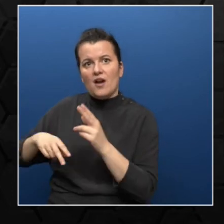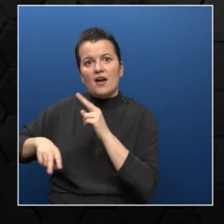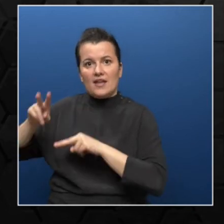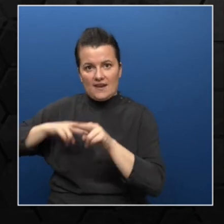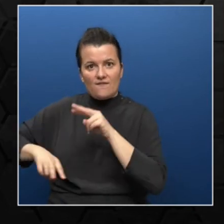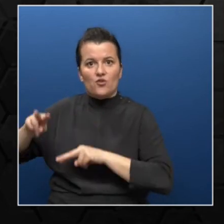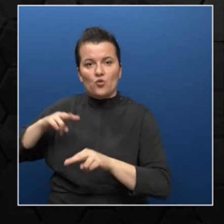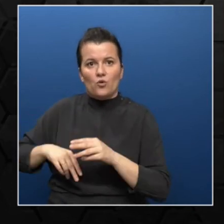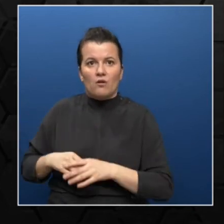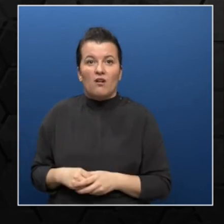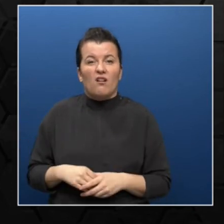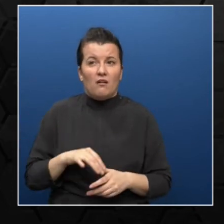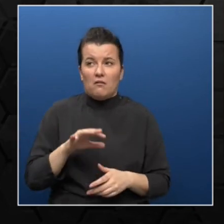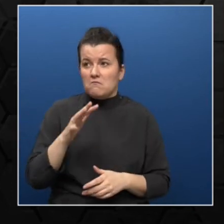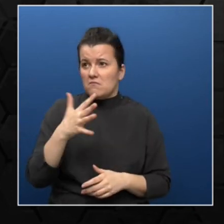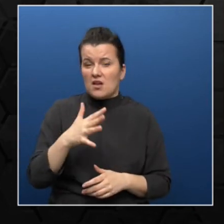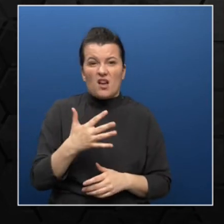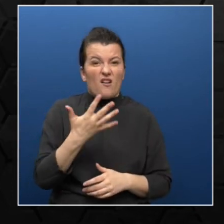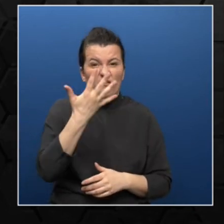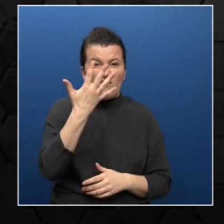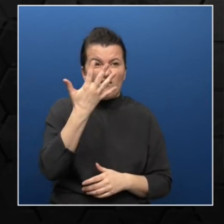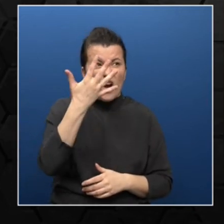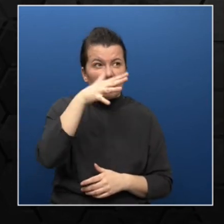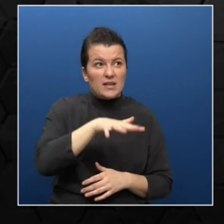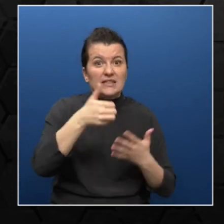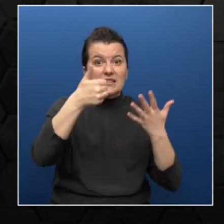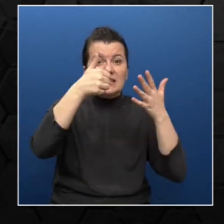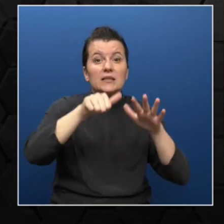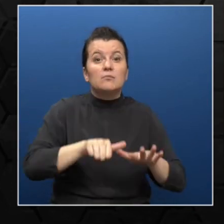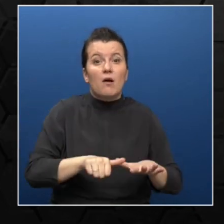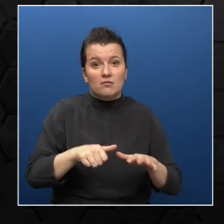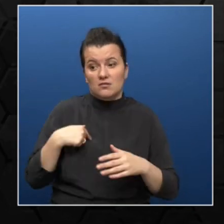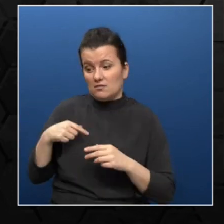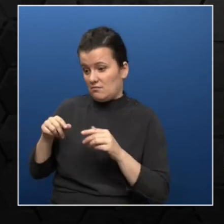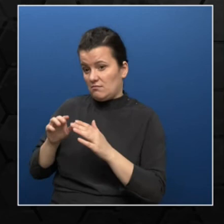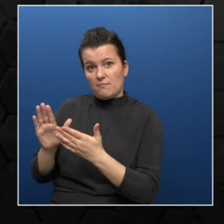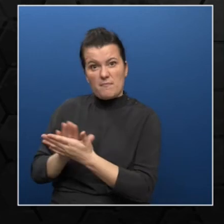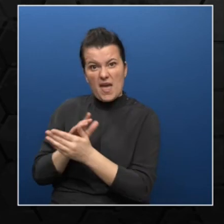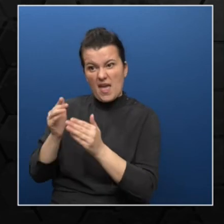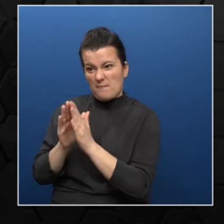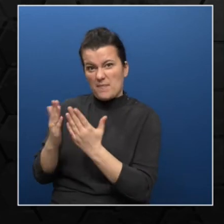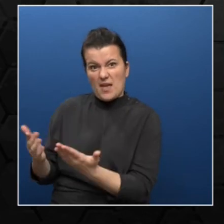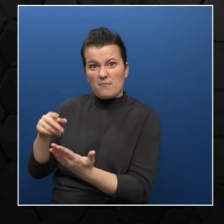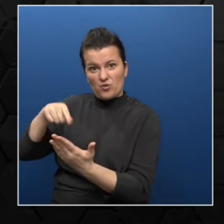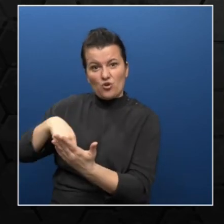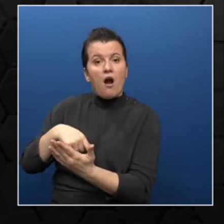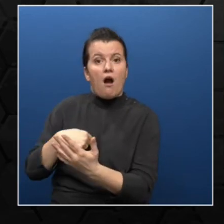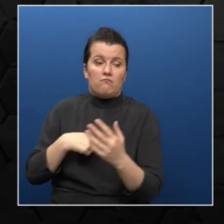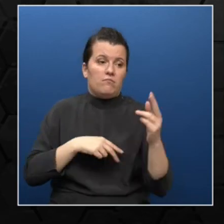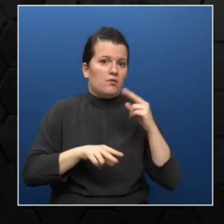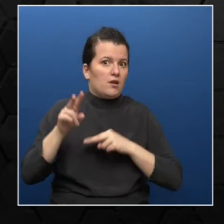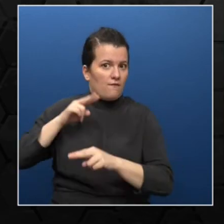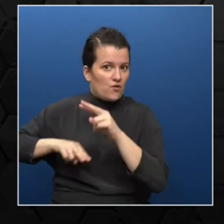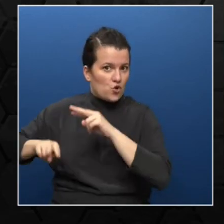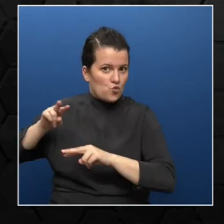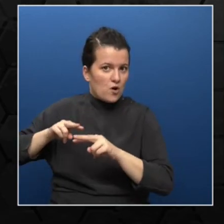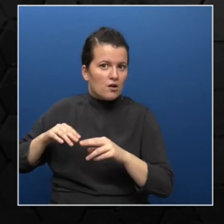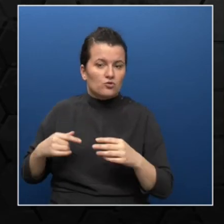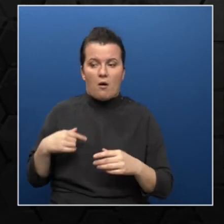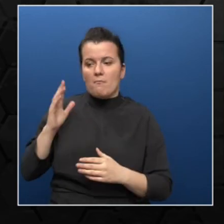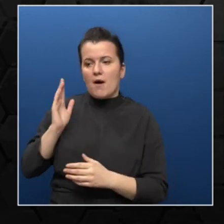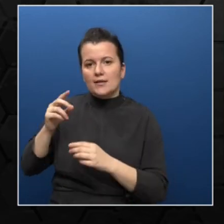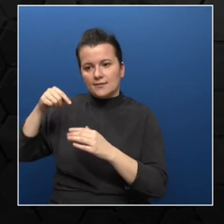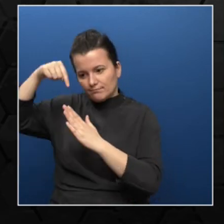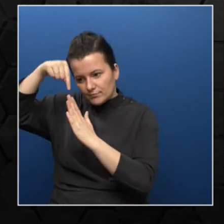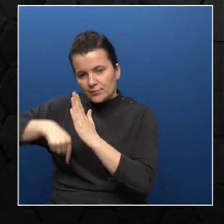took 5 months or 6 months for me to write. But that was good because I got to know about the field, and now I can definitely write a lot